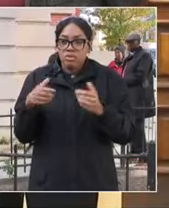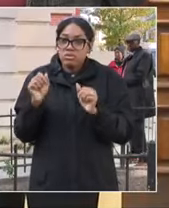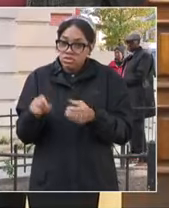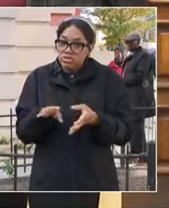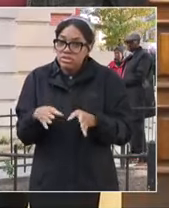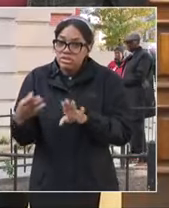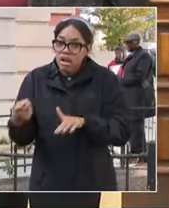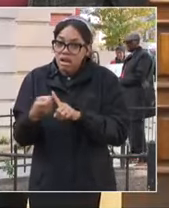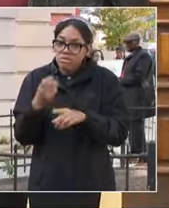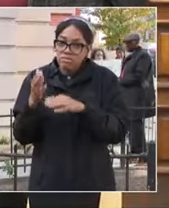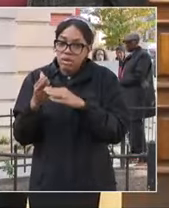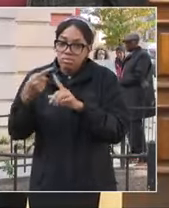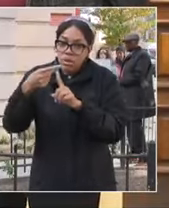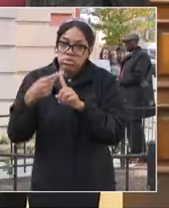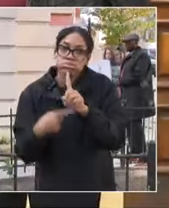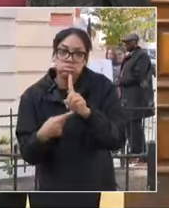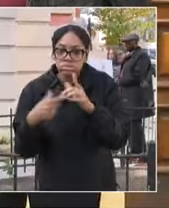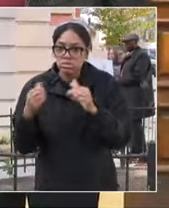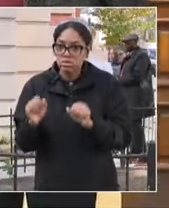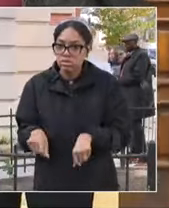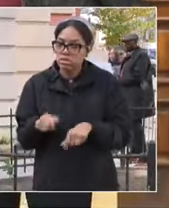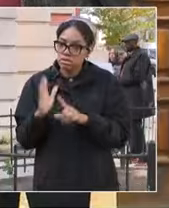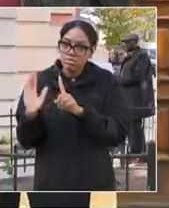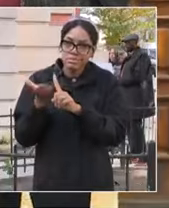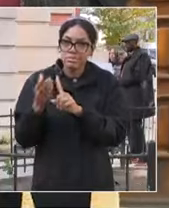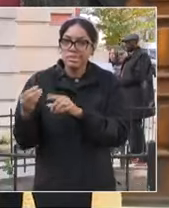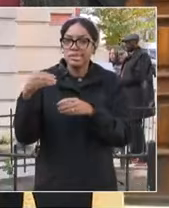get them inside. Let me ask Rachel to say more.